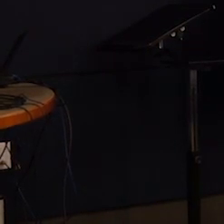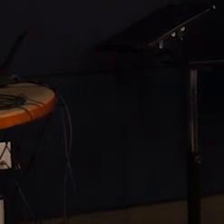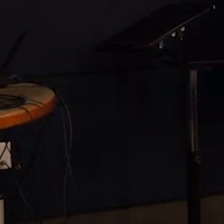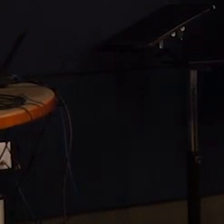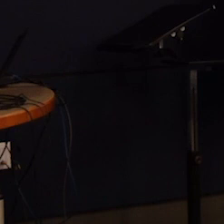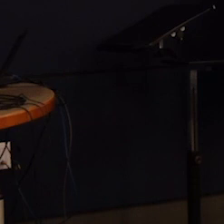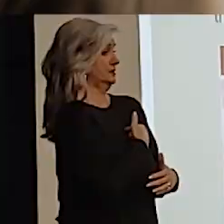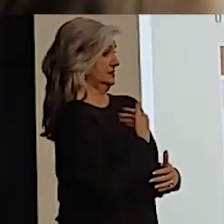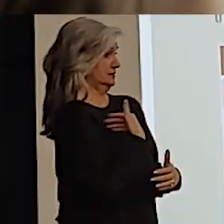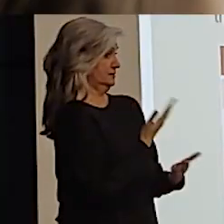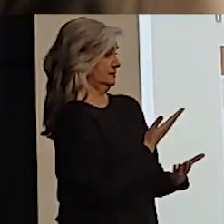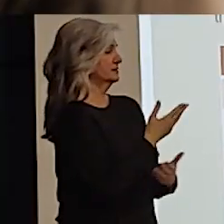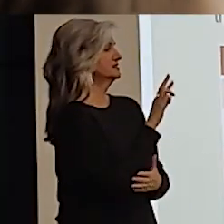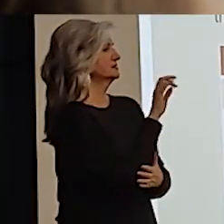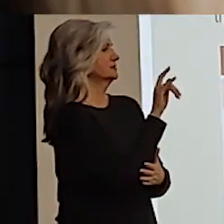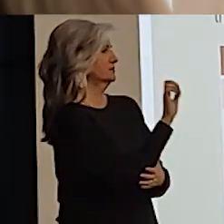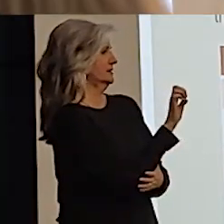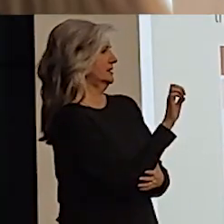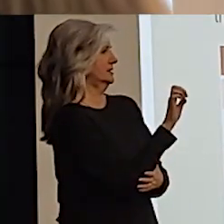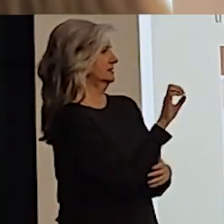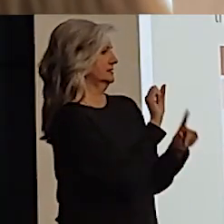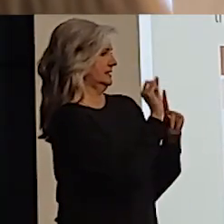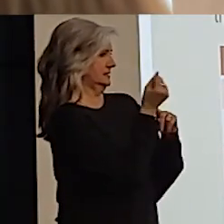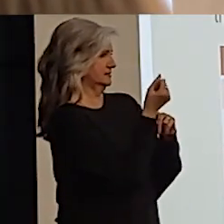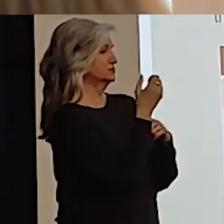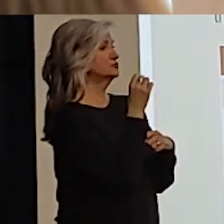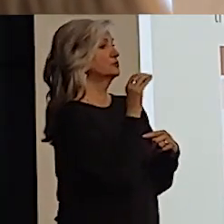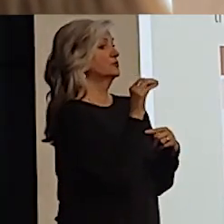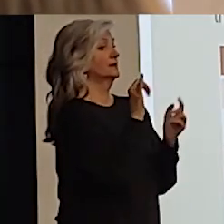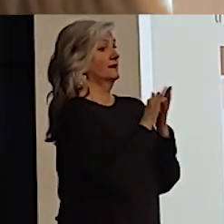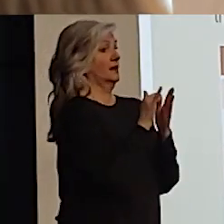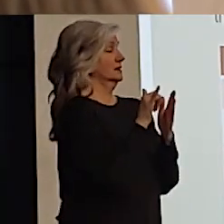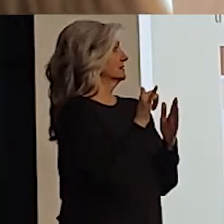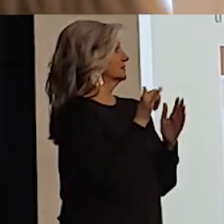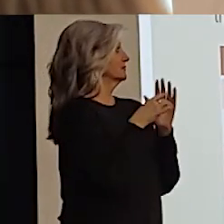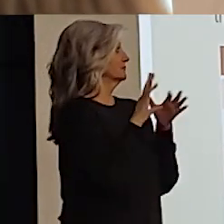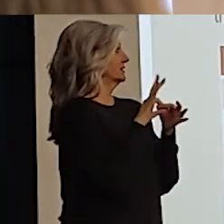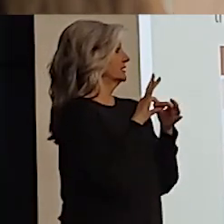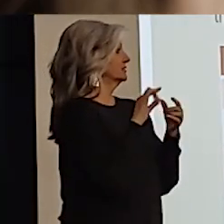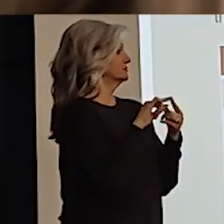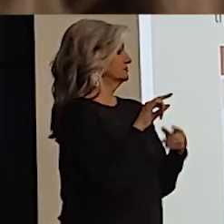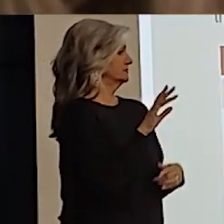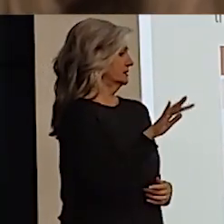will discuss. But yeah, just quickly with respect to